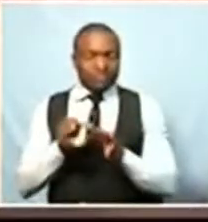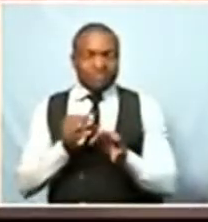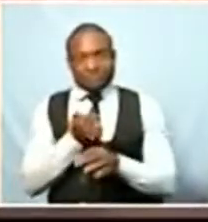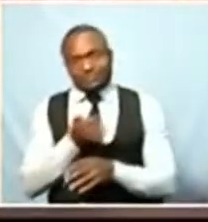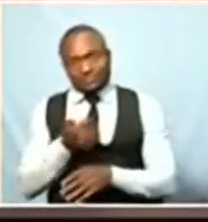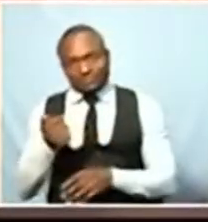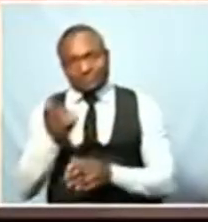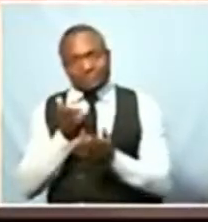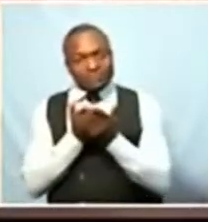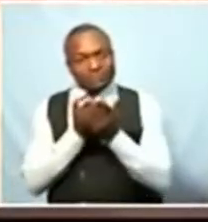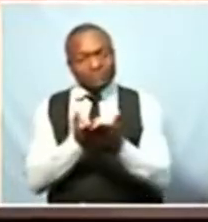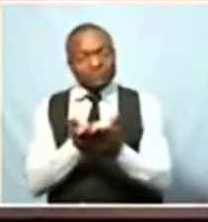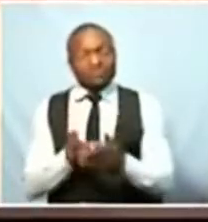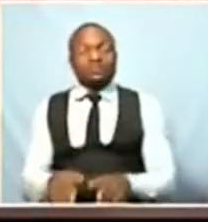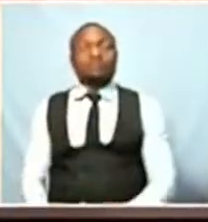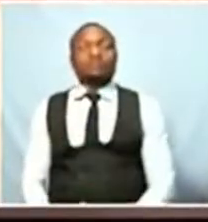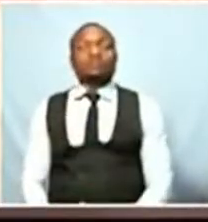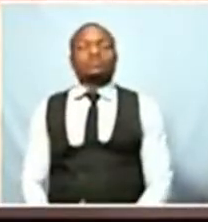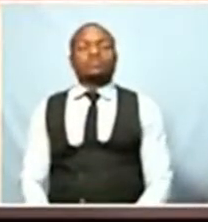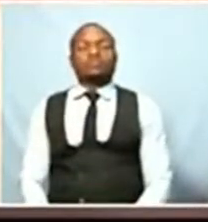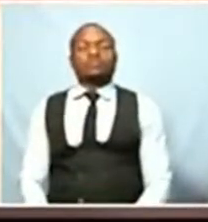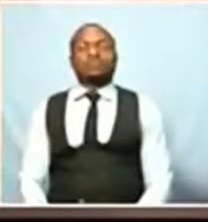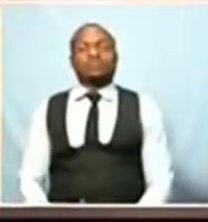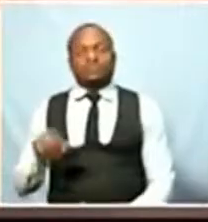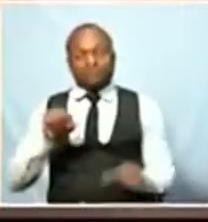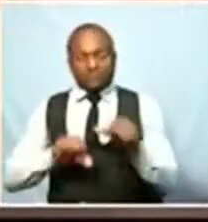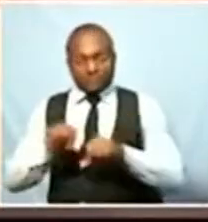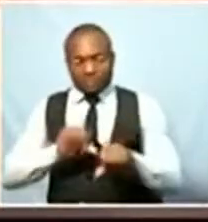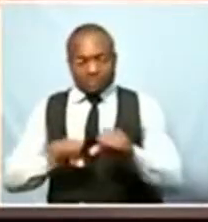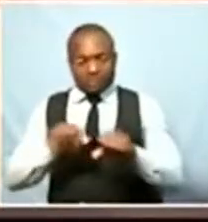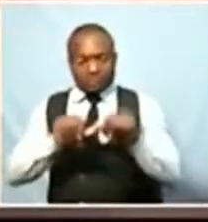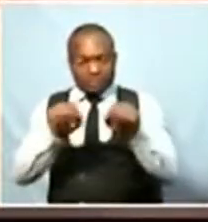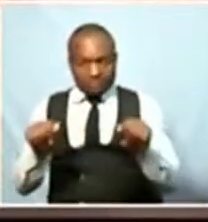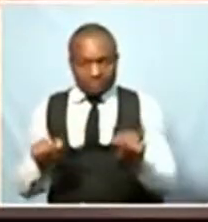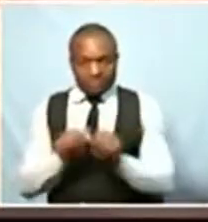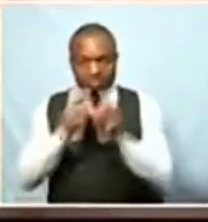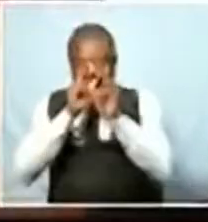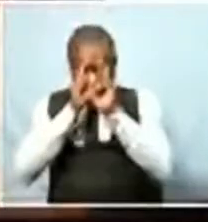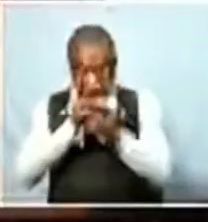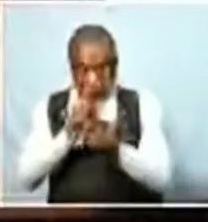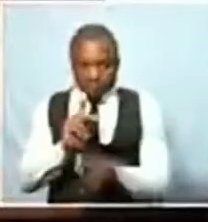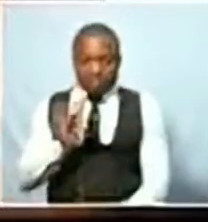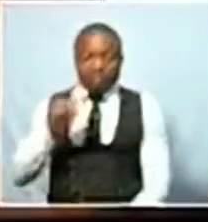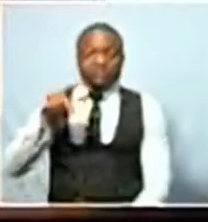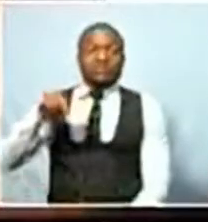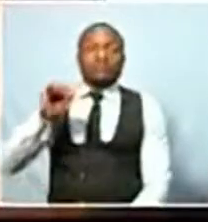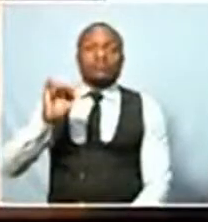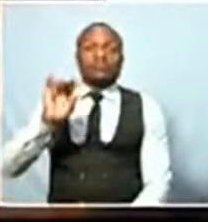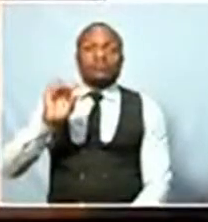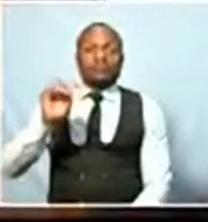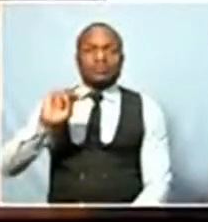any submissions from the Auditor General. Honorable Kampiongo.